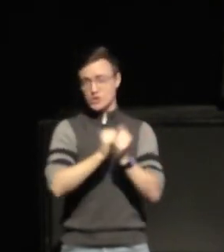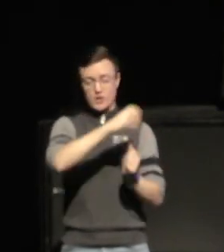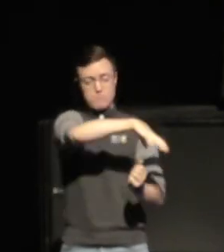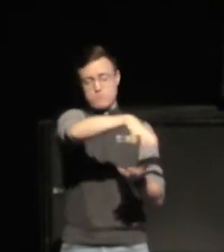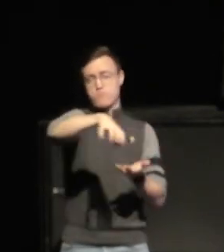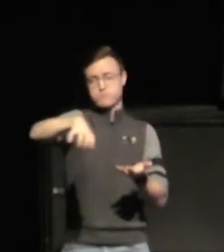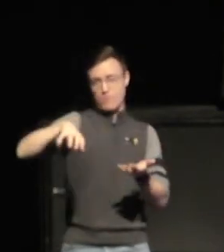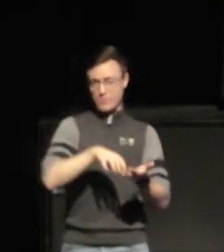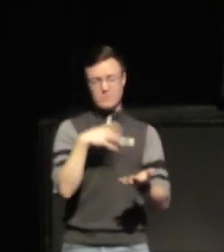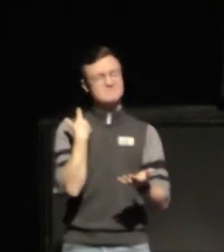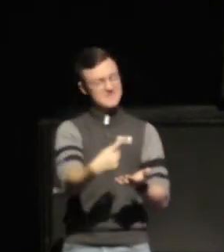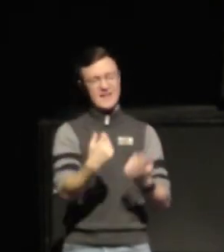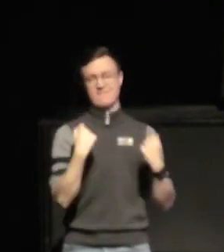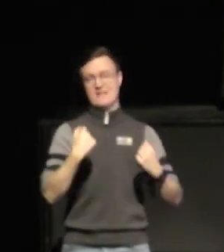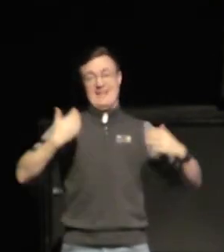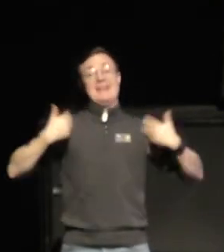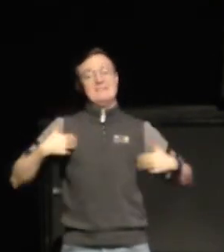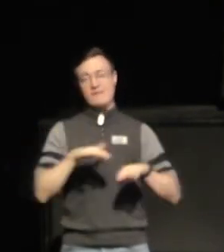And yeah.